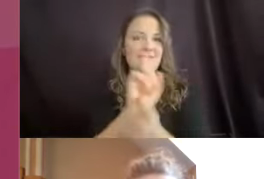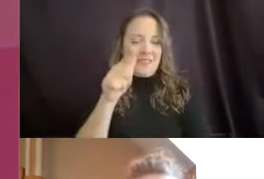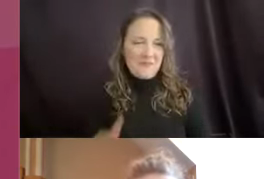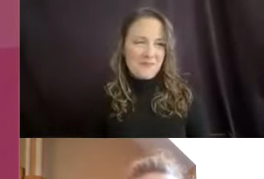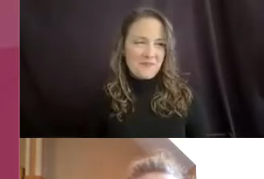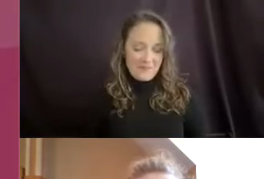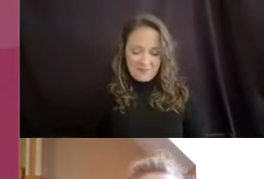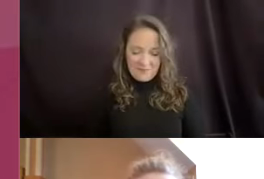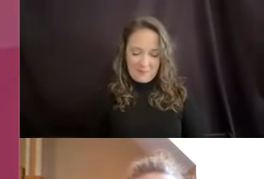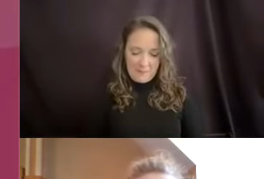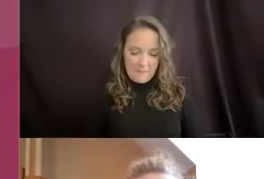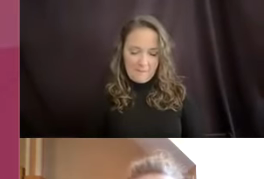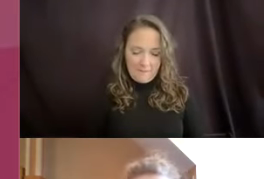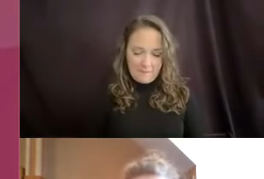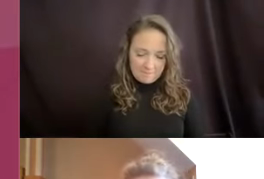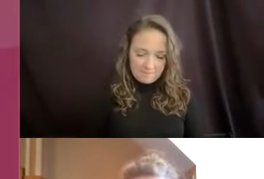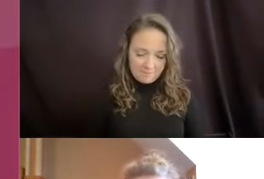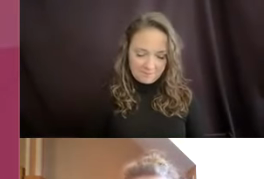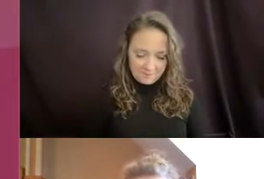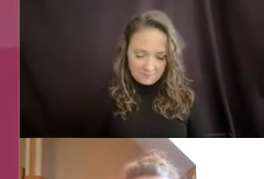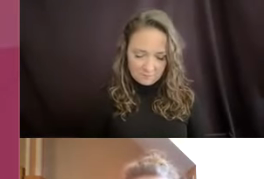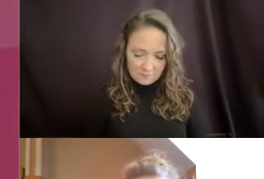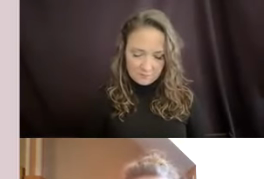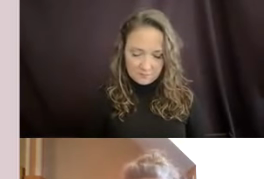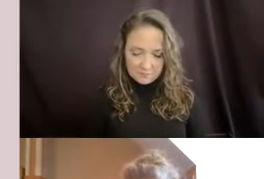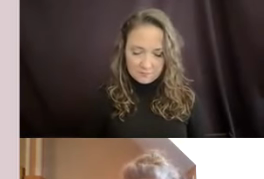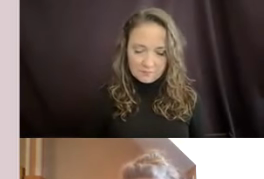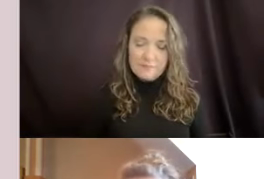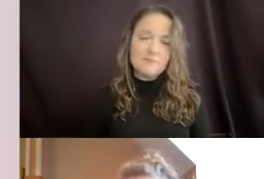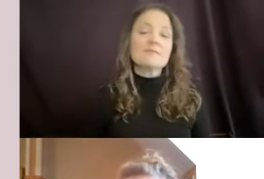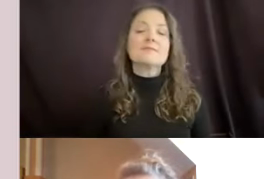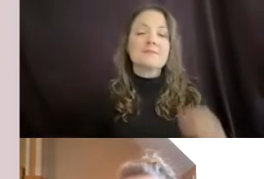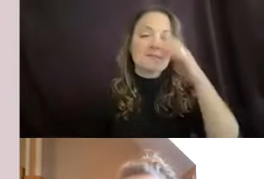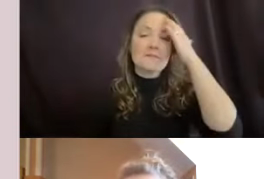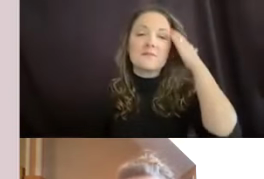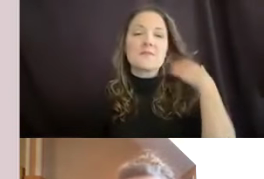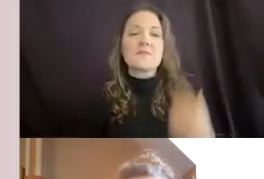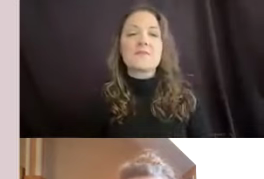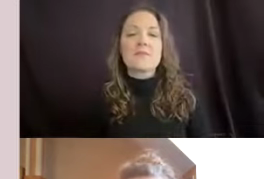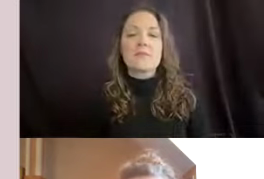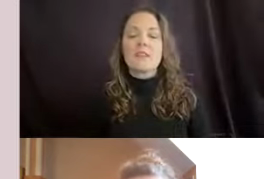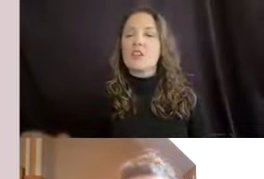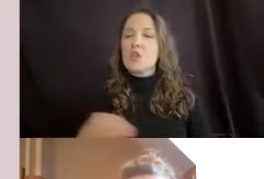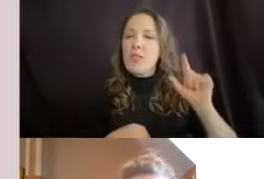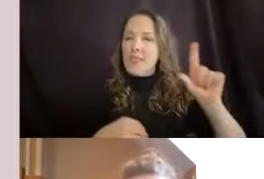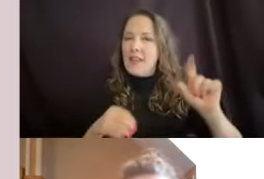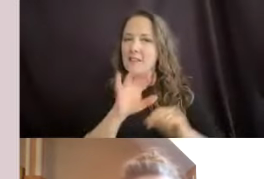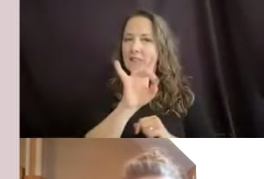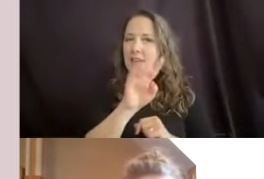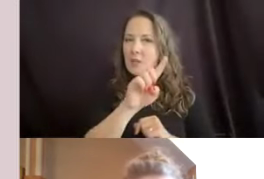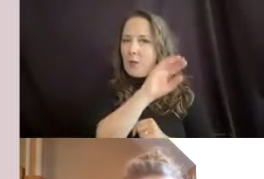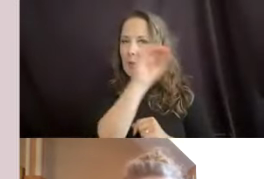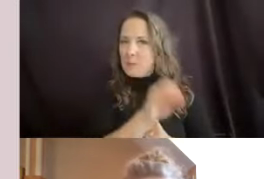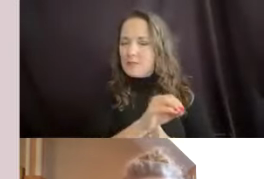All right. So I'm going to keep these two statistics up. That 81% of parents who believe